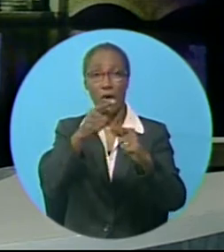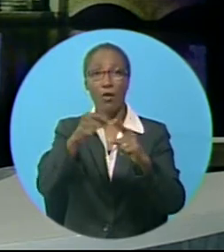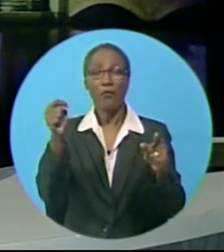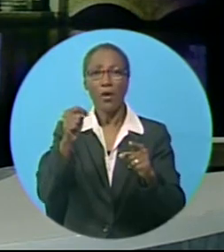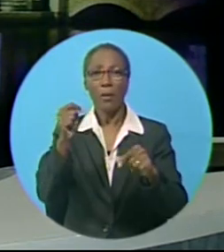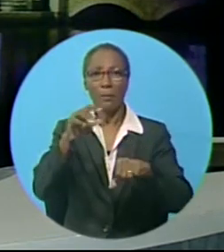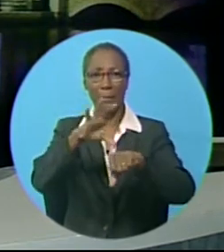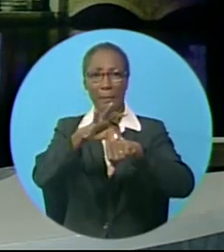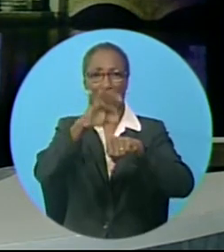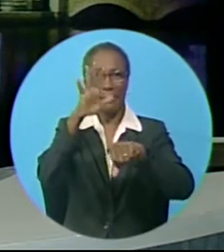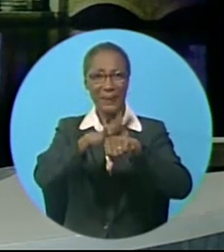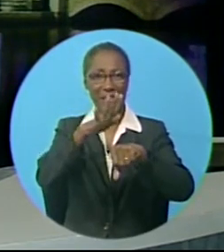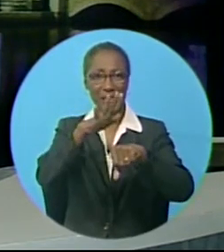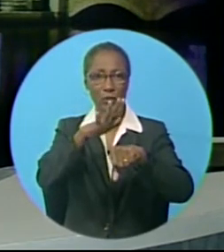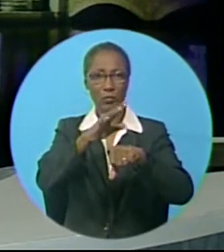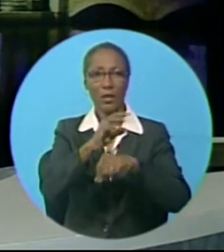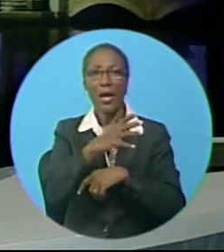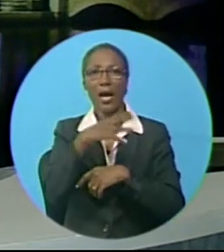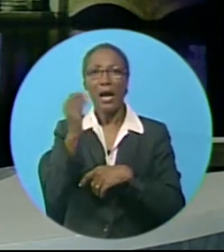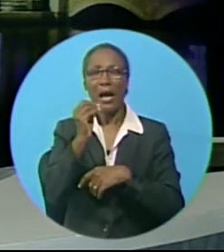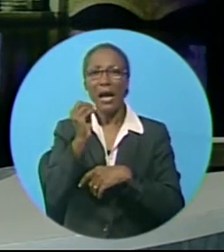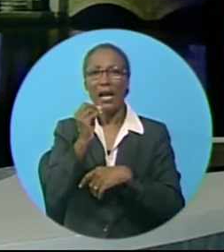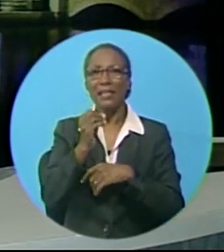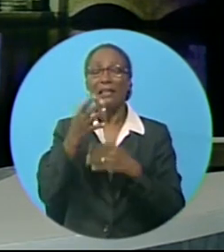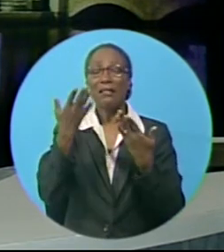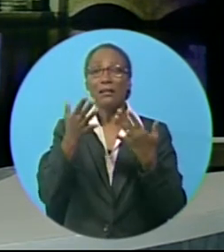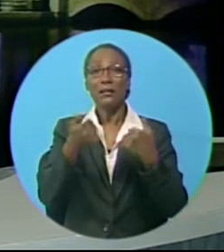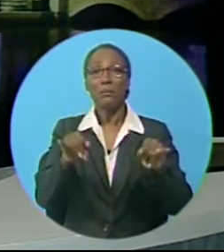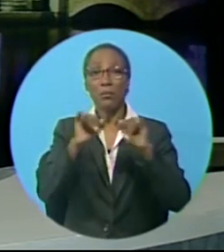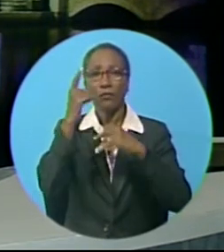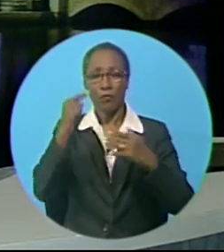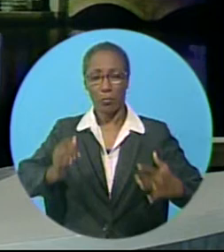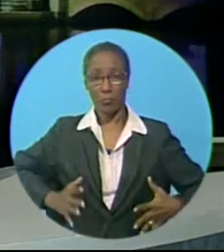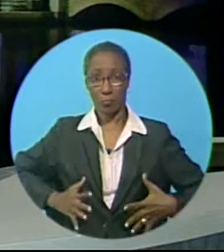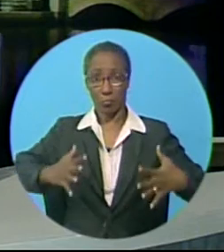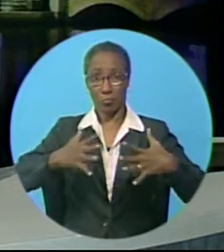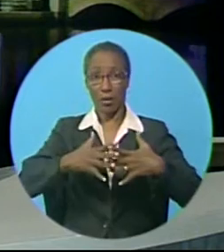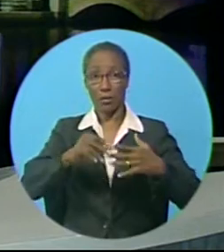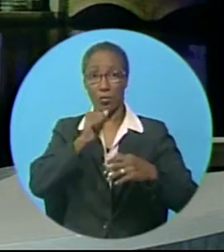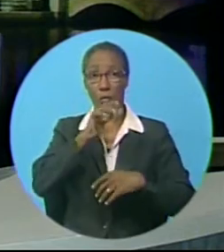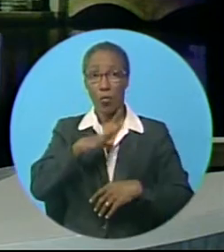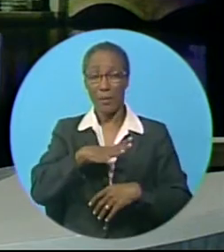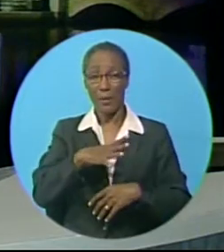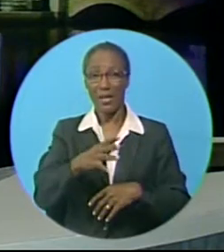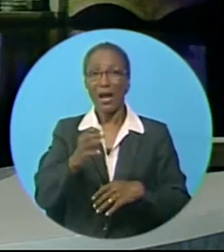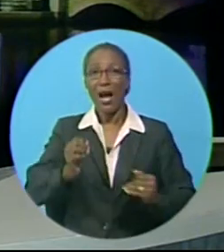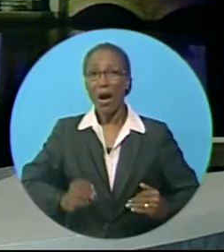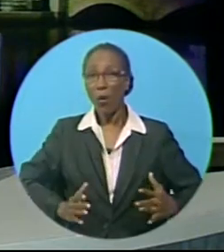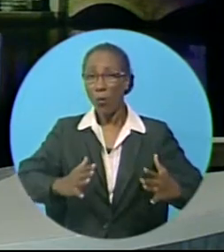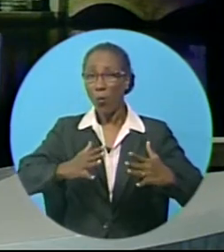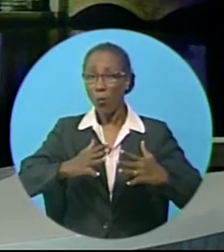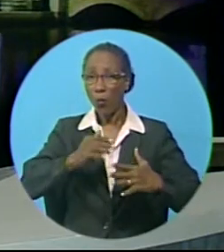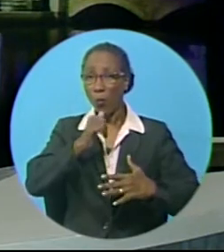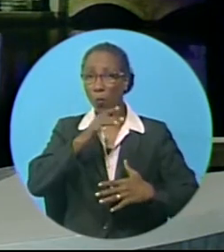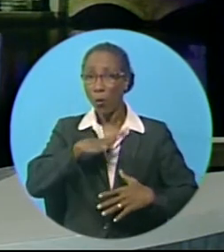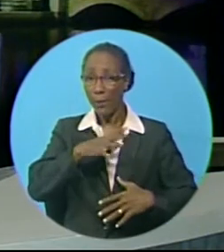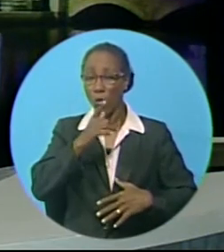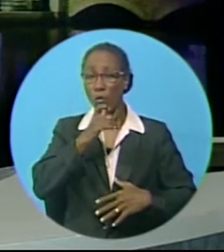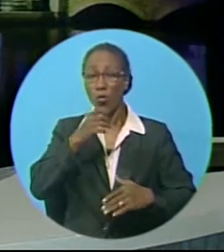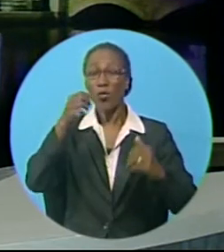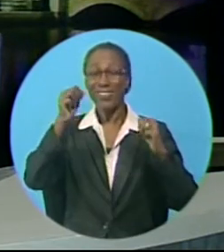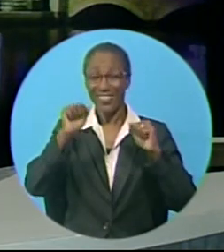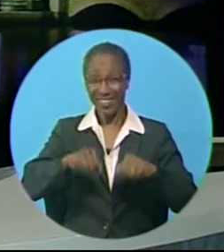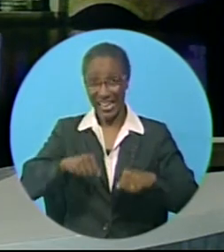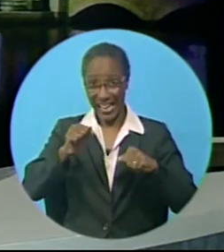this warning is especially relevant for pregnant women and women of childbearing age due to reports of an increased risk of giving birth to babies